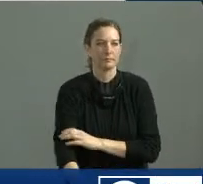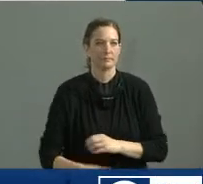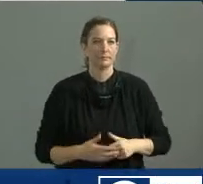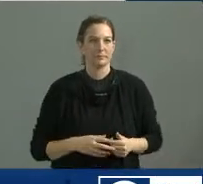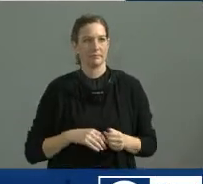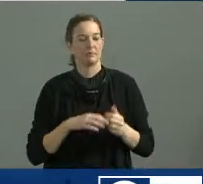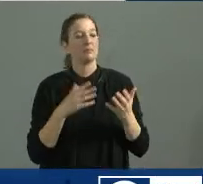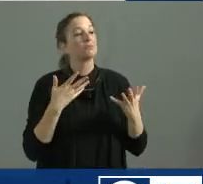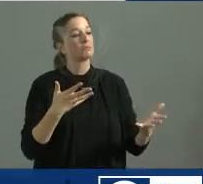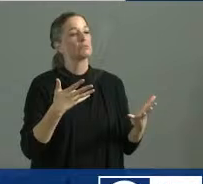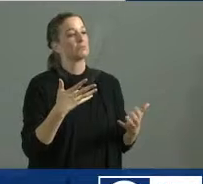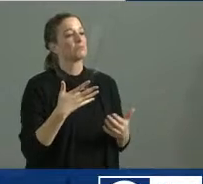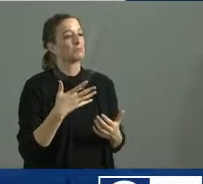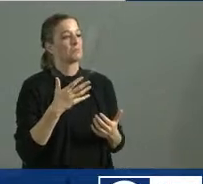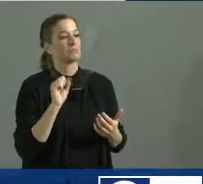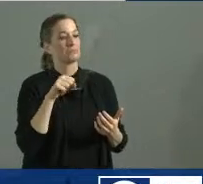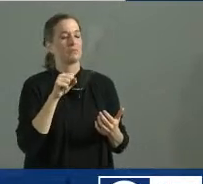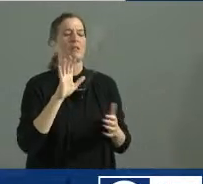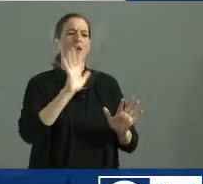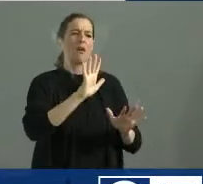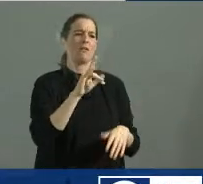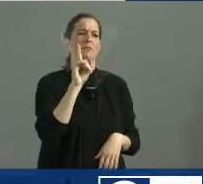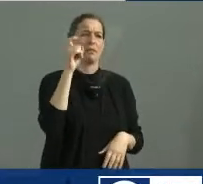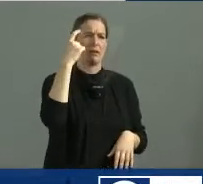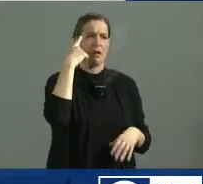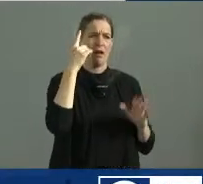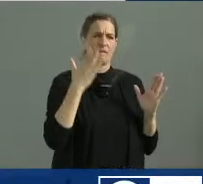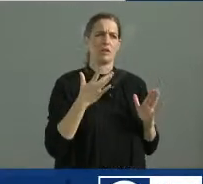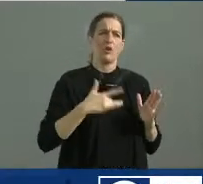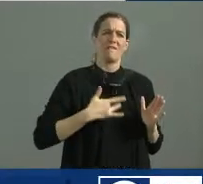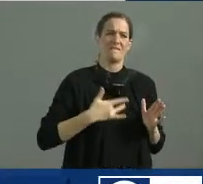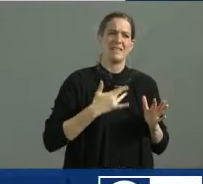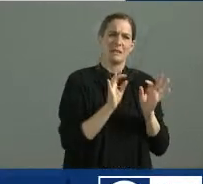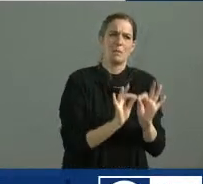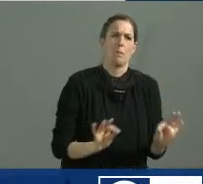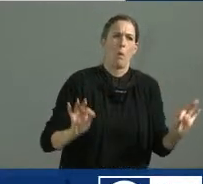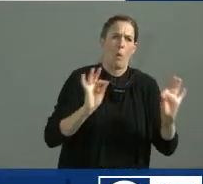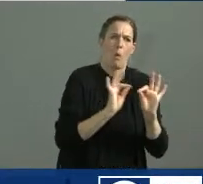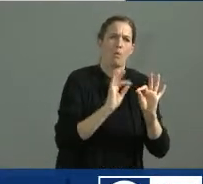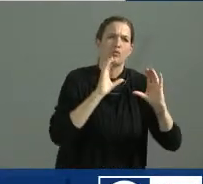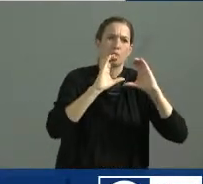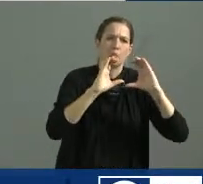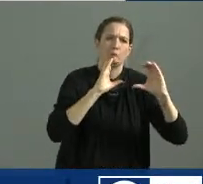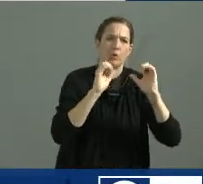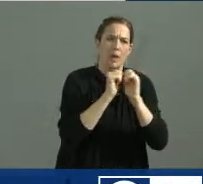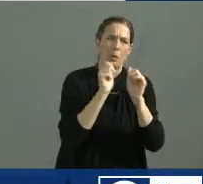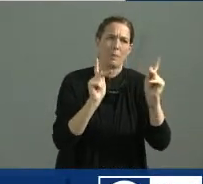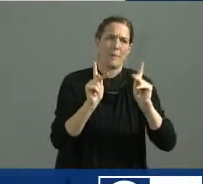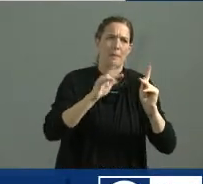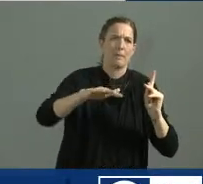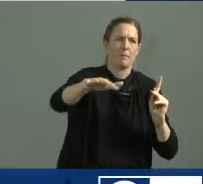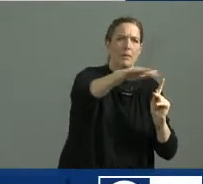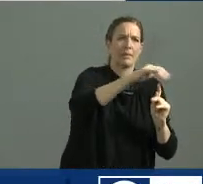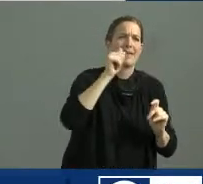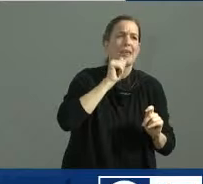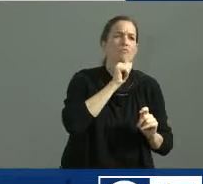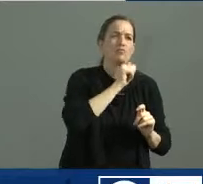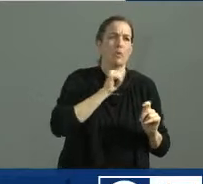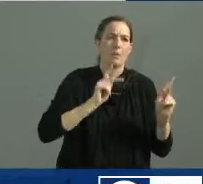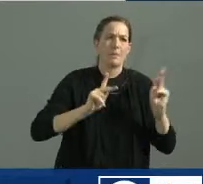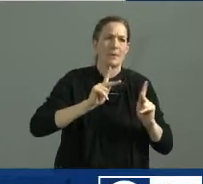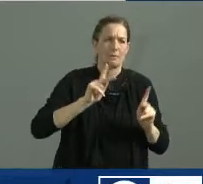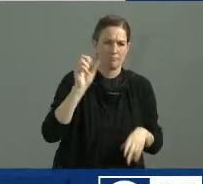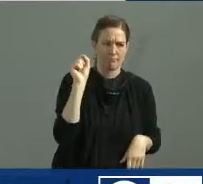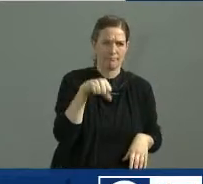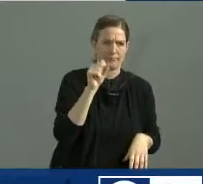know, the governor does feel that it's important to communicate with Arizonans. This was really intended to be an